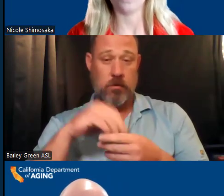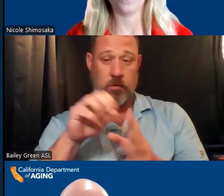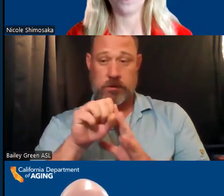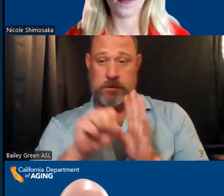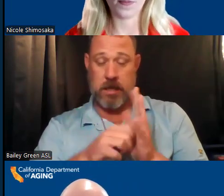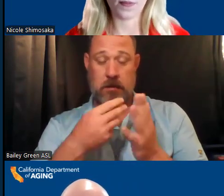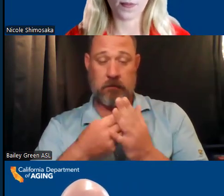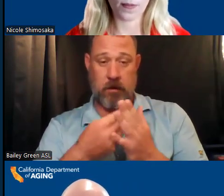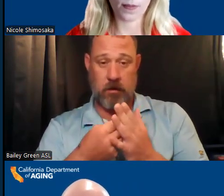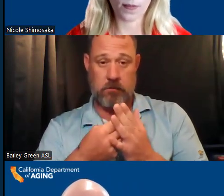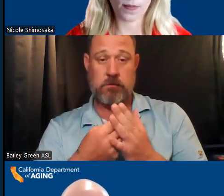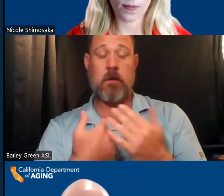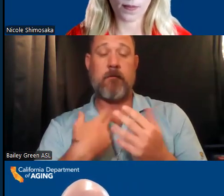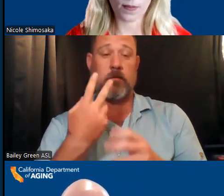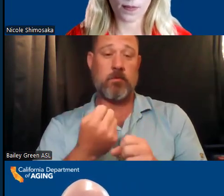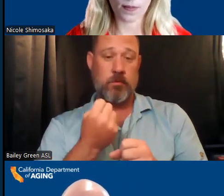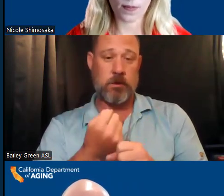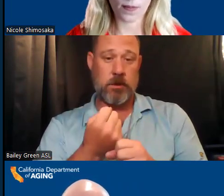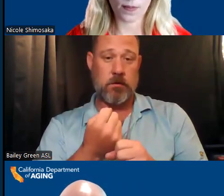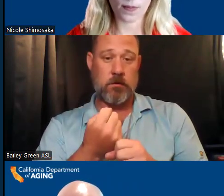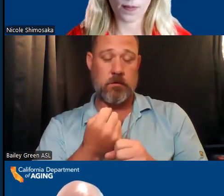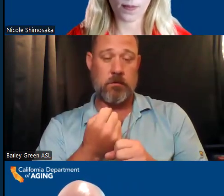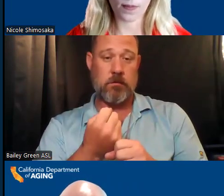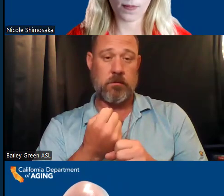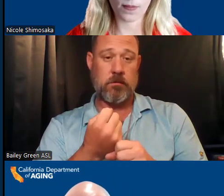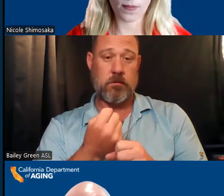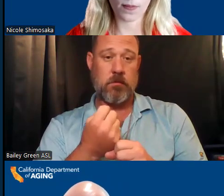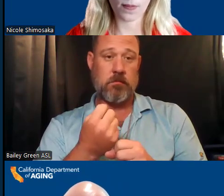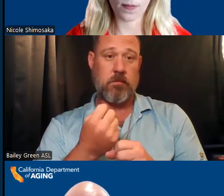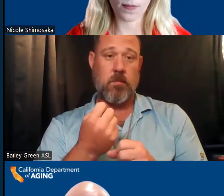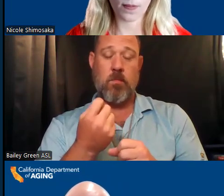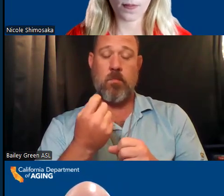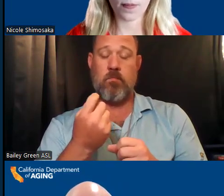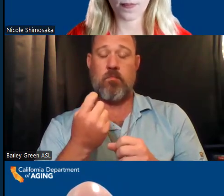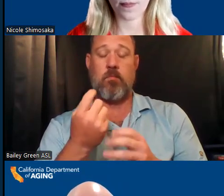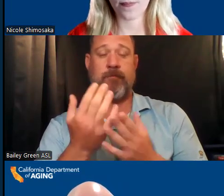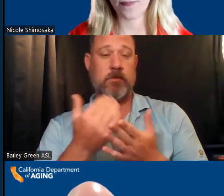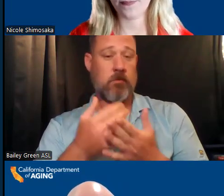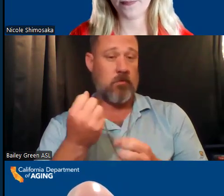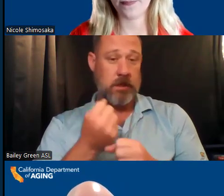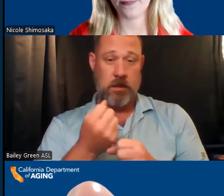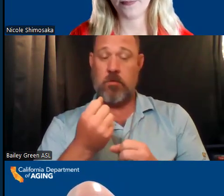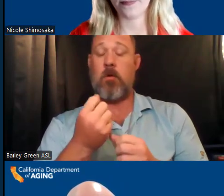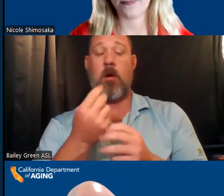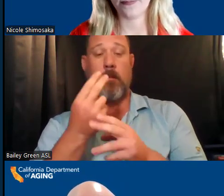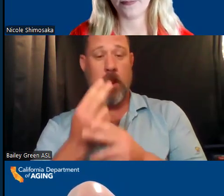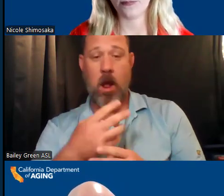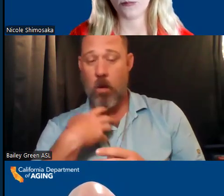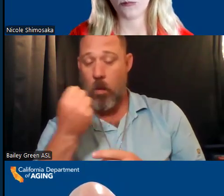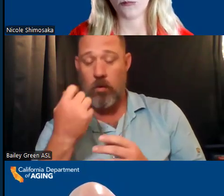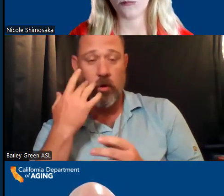funds that have a 2-year fiscal year lifespan? Does it apply only to Older